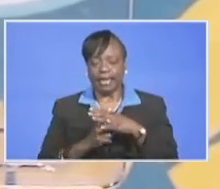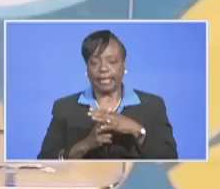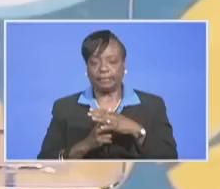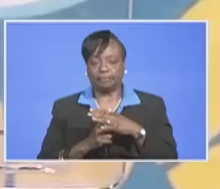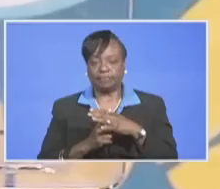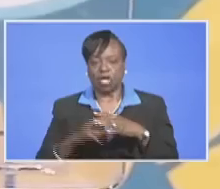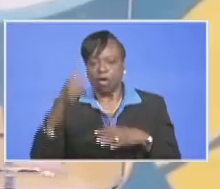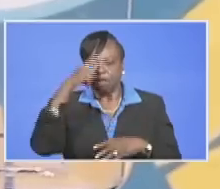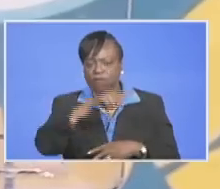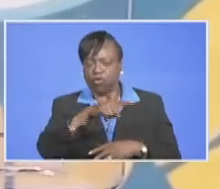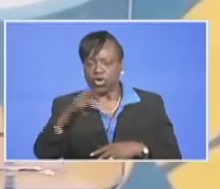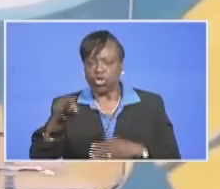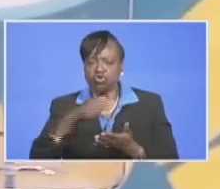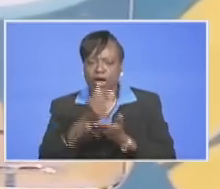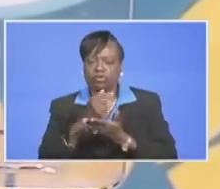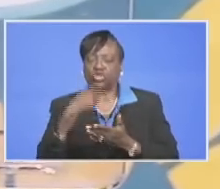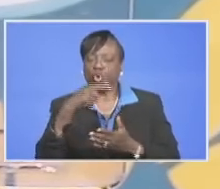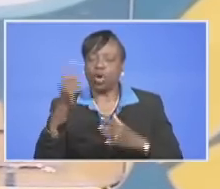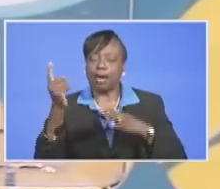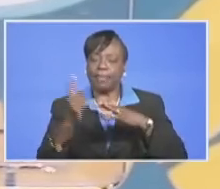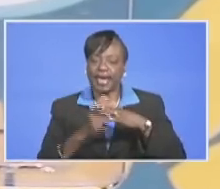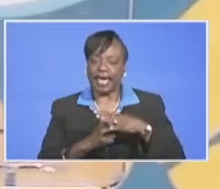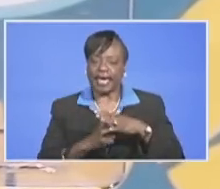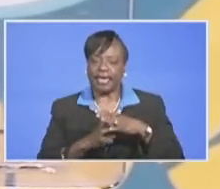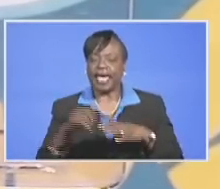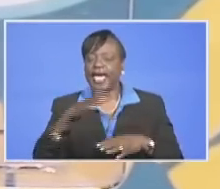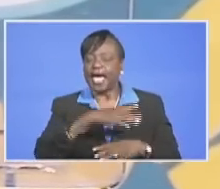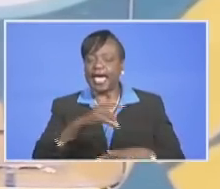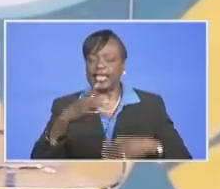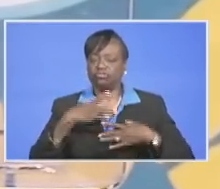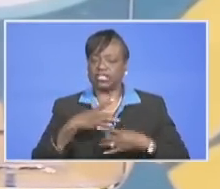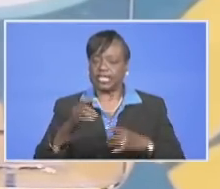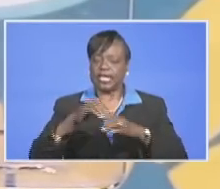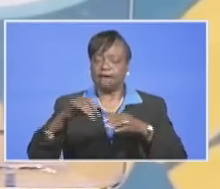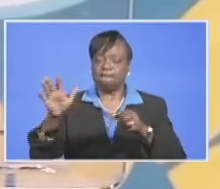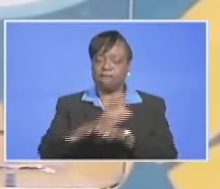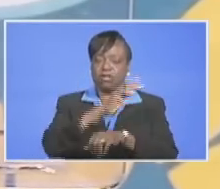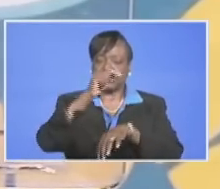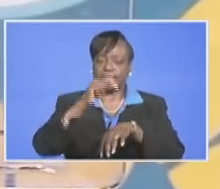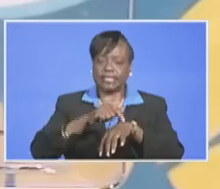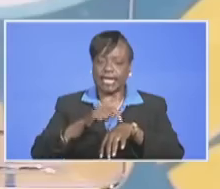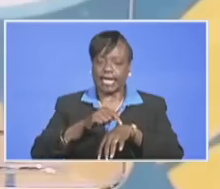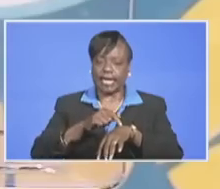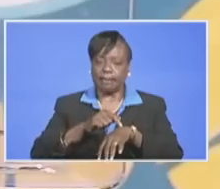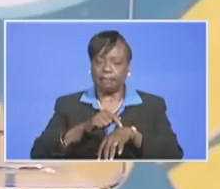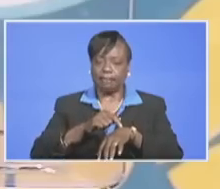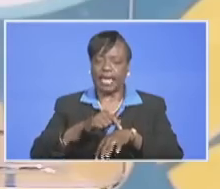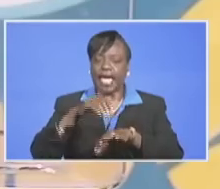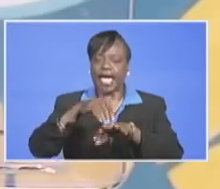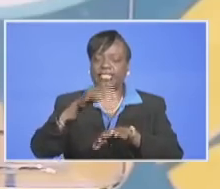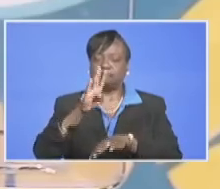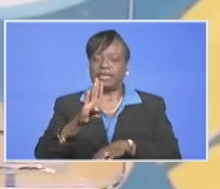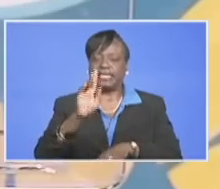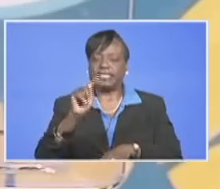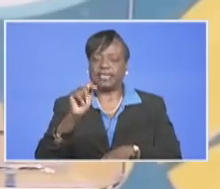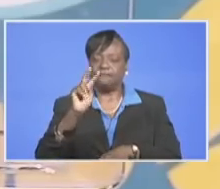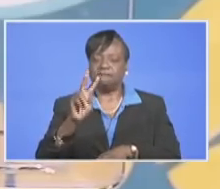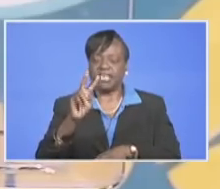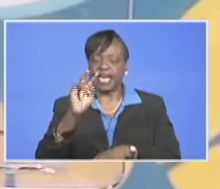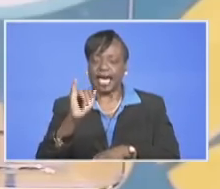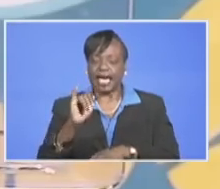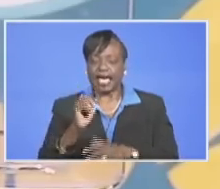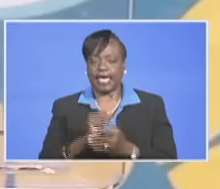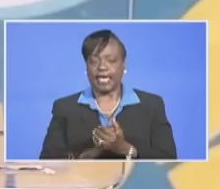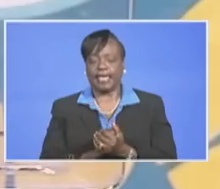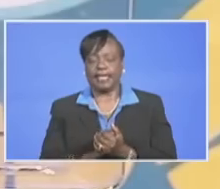For you graduates who apply and are interested in a full-time enrollment at the BTVI, Bahamas